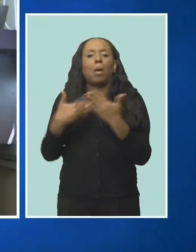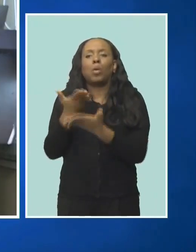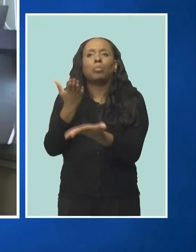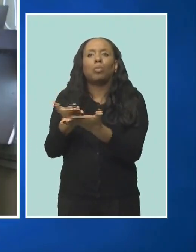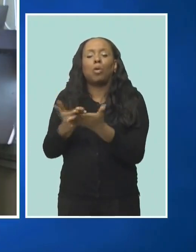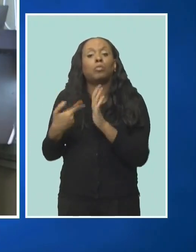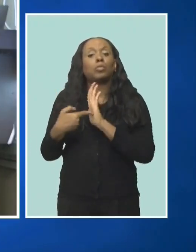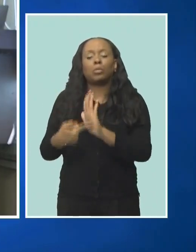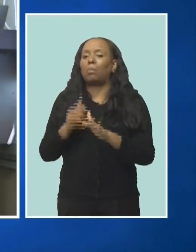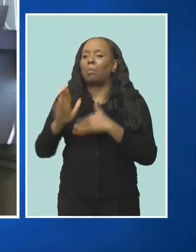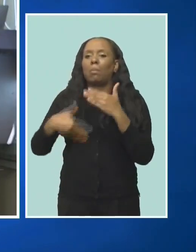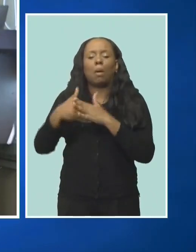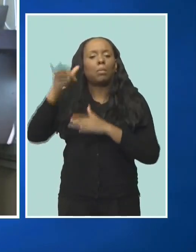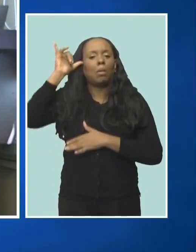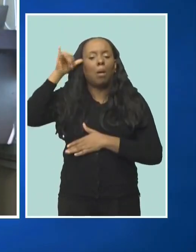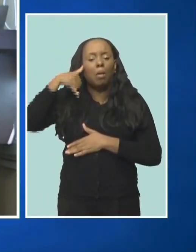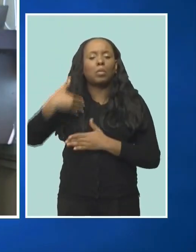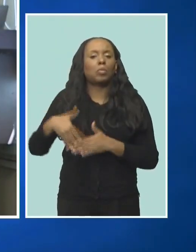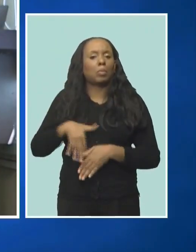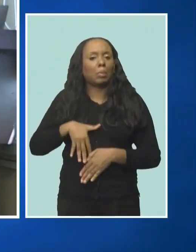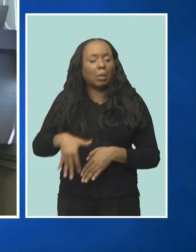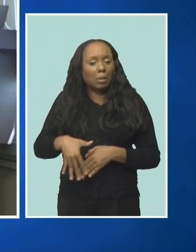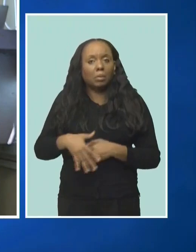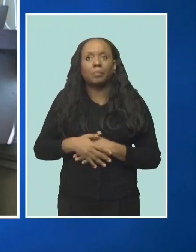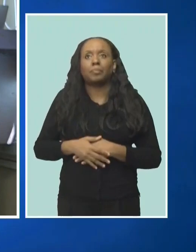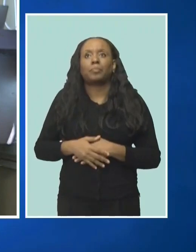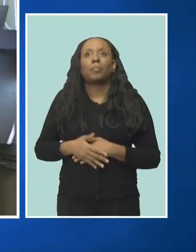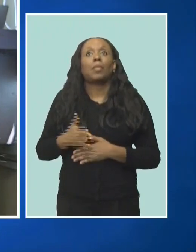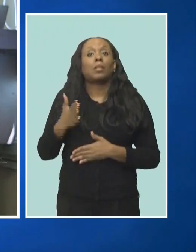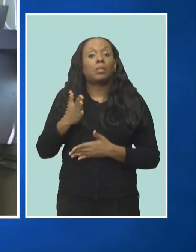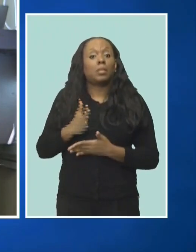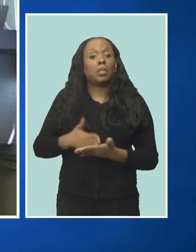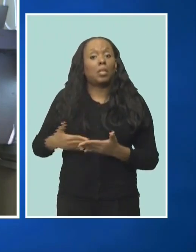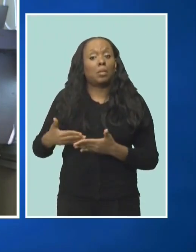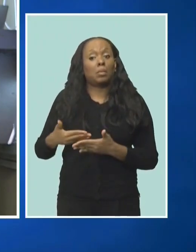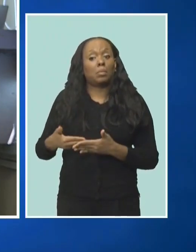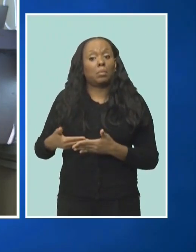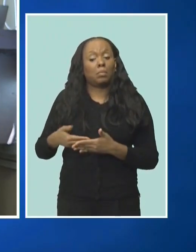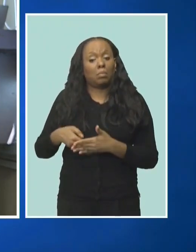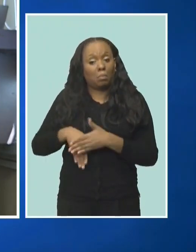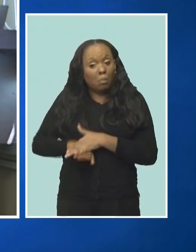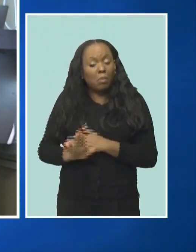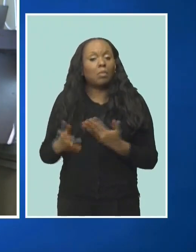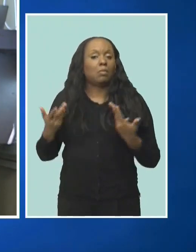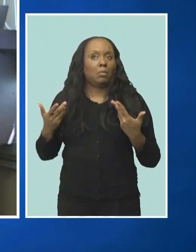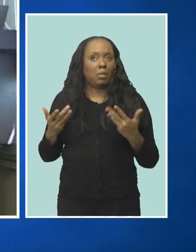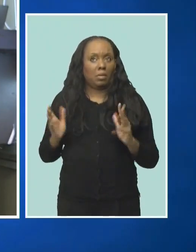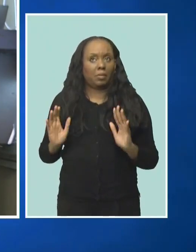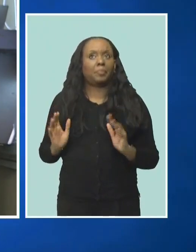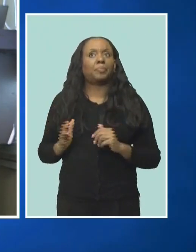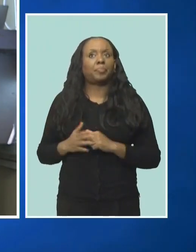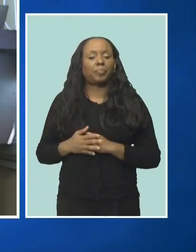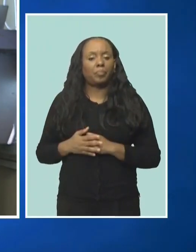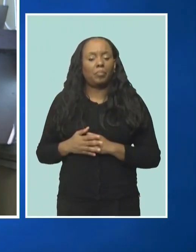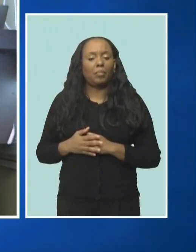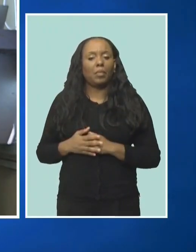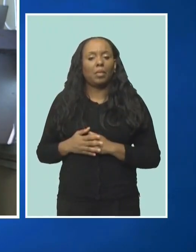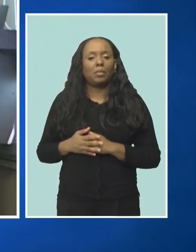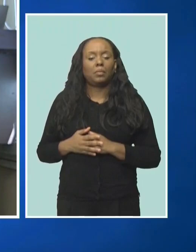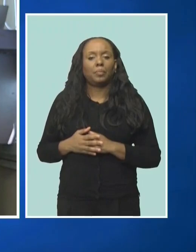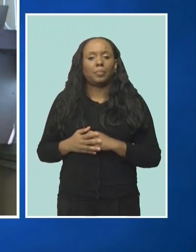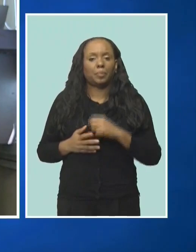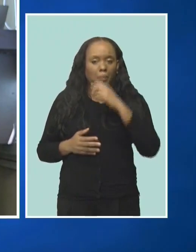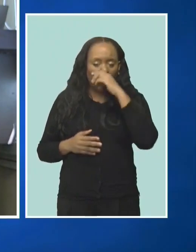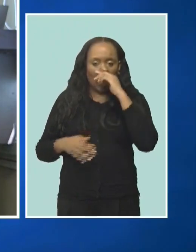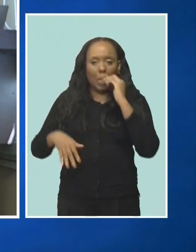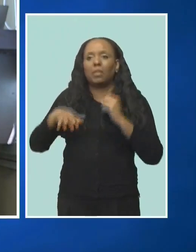understand that some have already calved. They were brought in at different stages of pregnancy so that the farmers